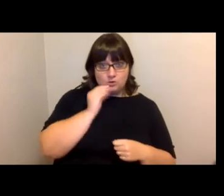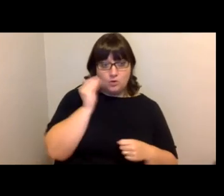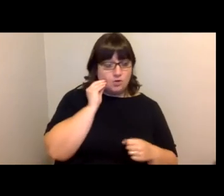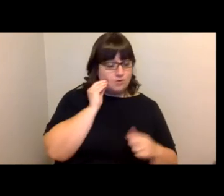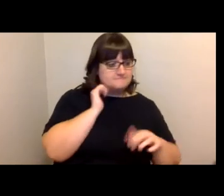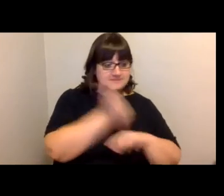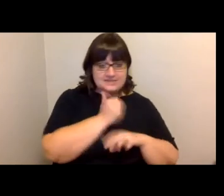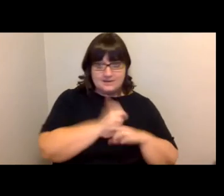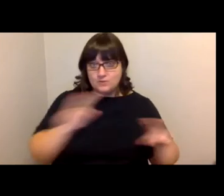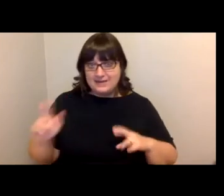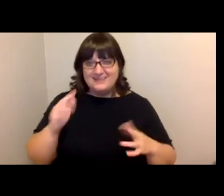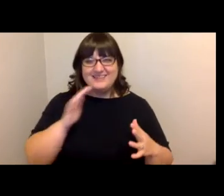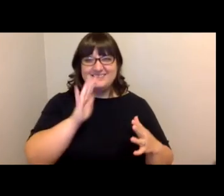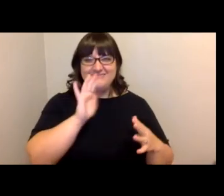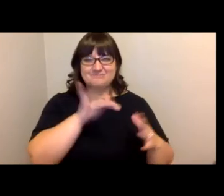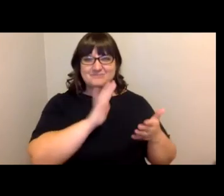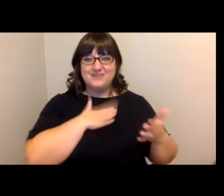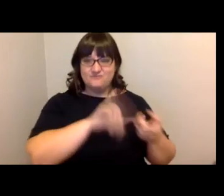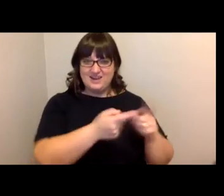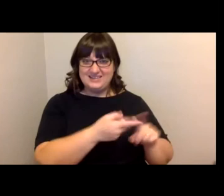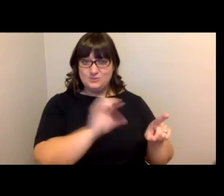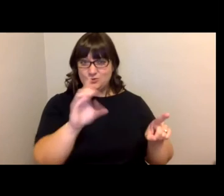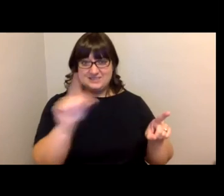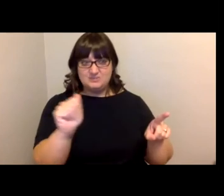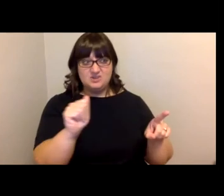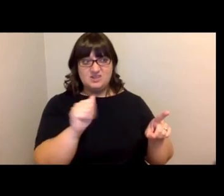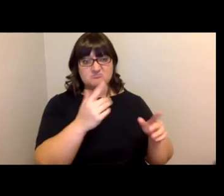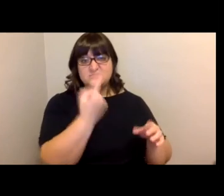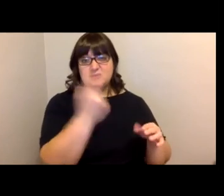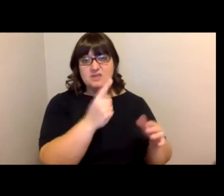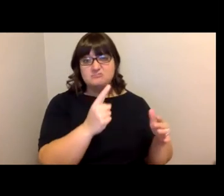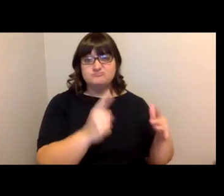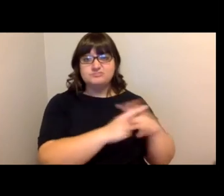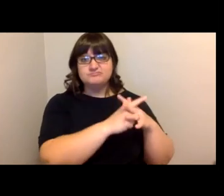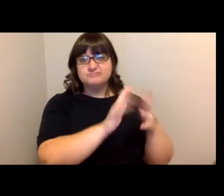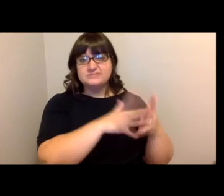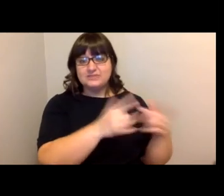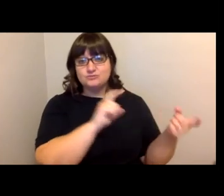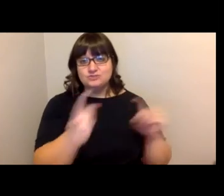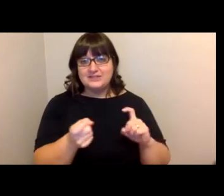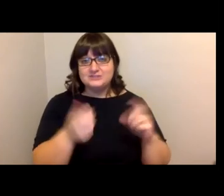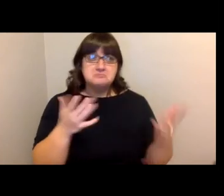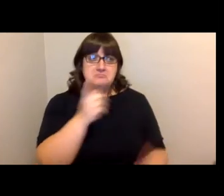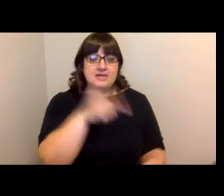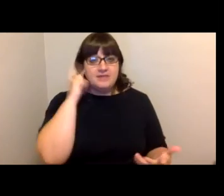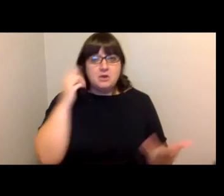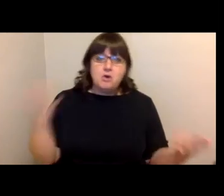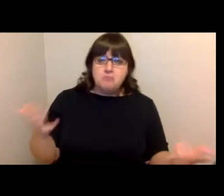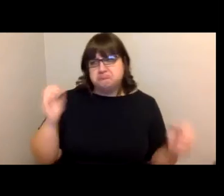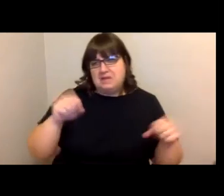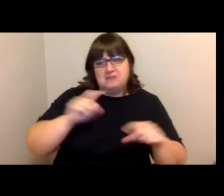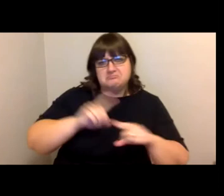And something comes up for the able-bodied person and they have to change. And that might not be like, they might not think about it too much. They might think, oh, we can do it another